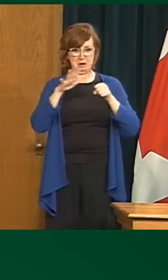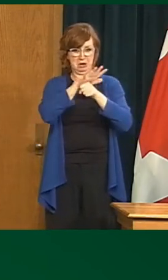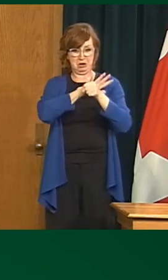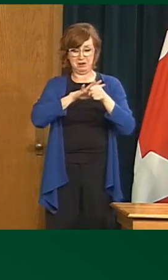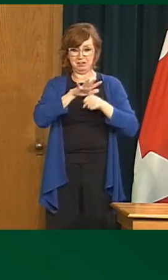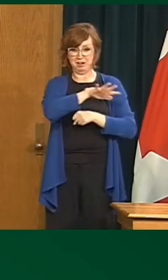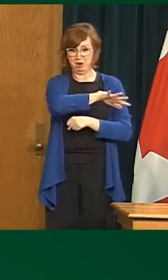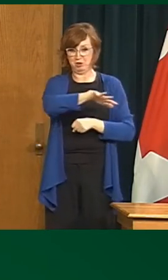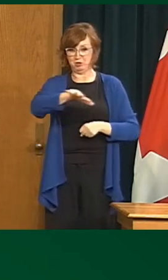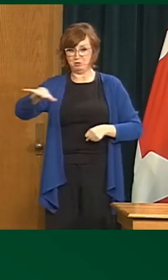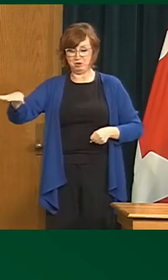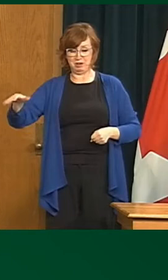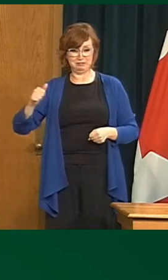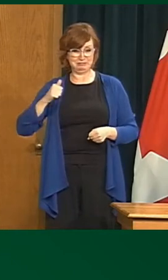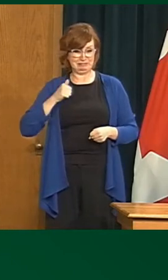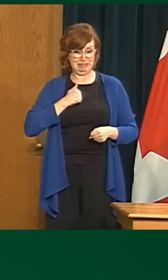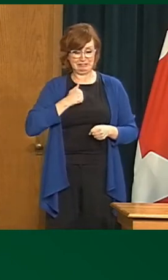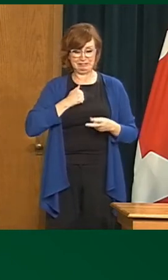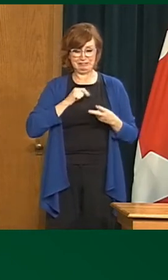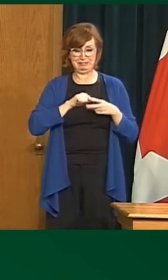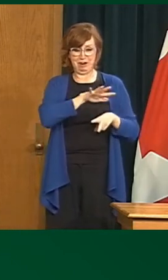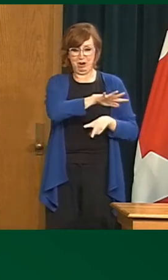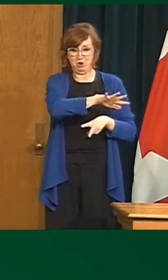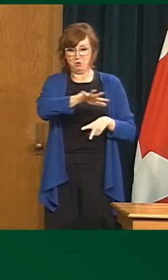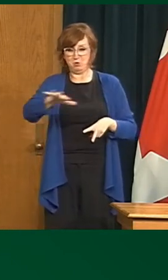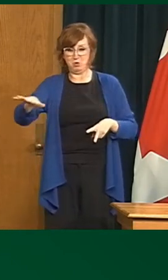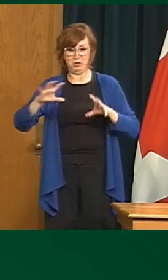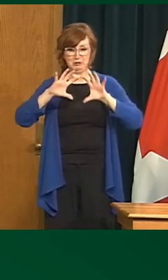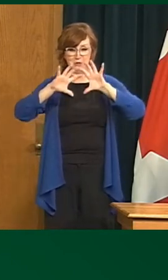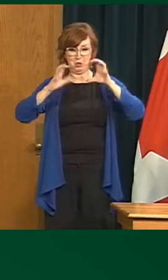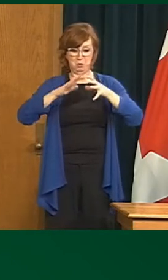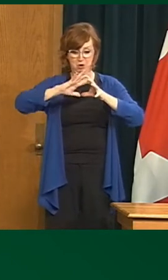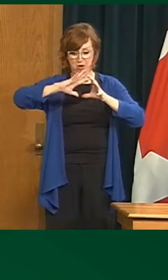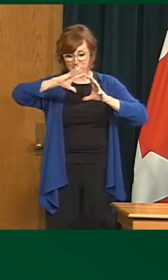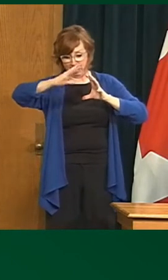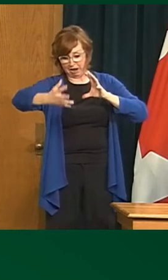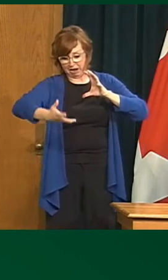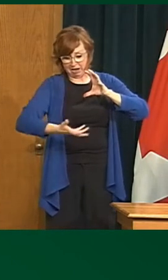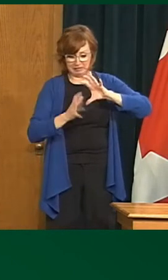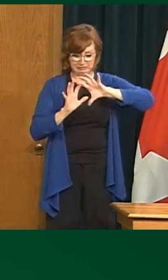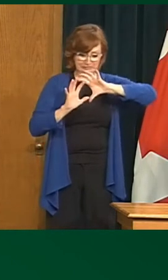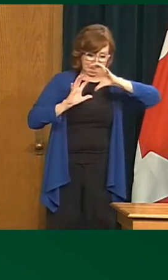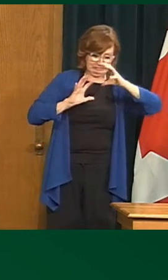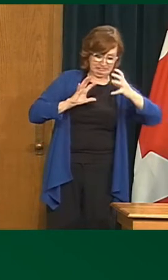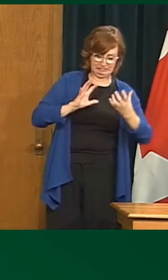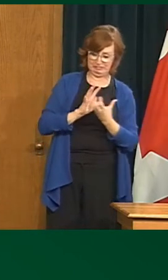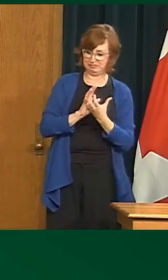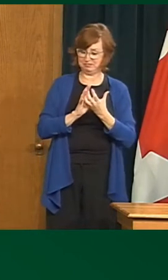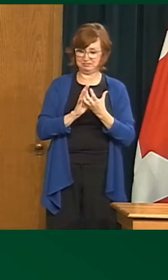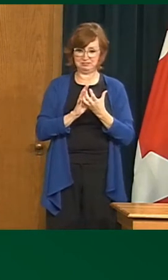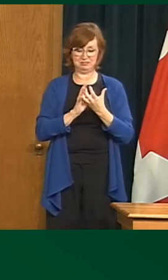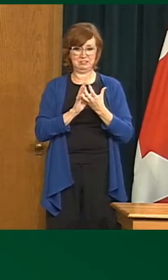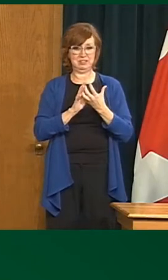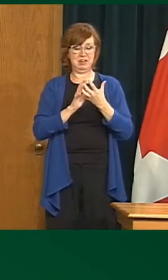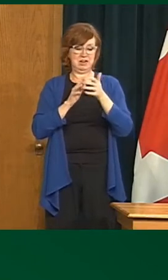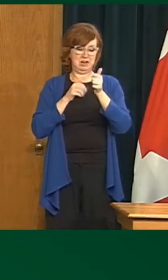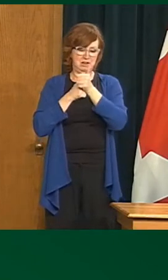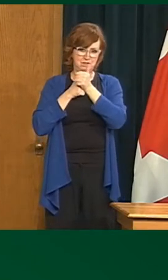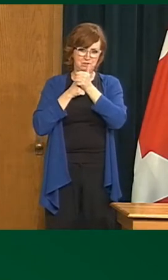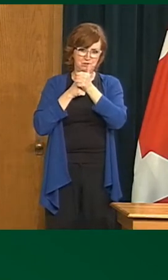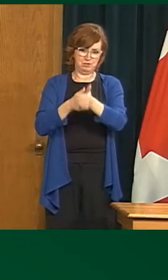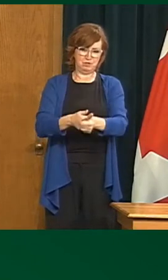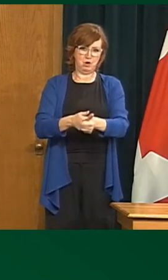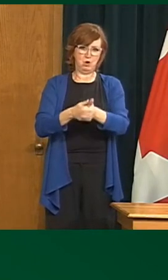while staying physically distant. The public health orders that are in place apply to everyone, quite frankly, because this